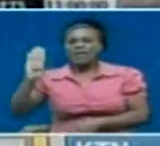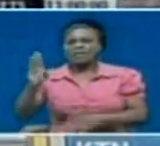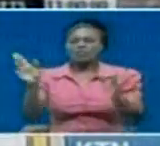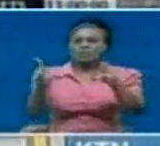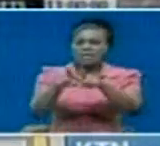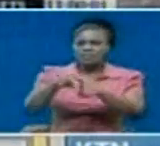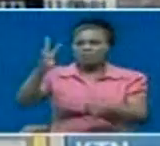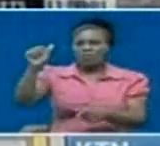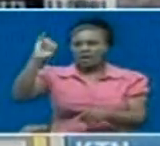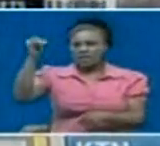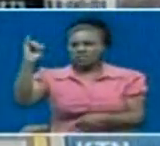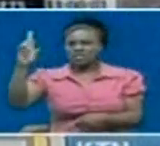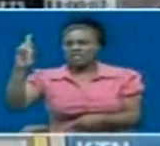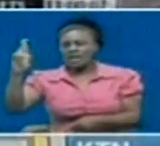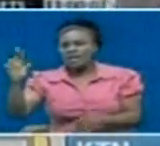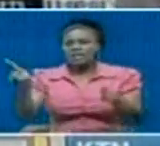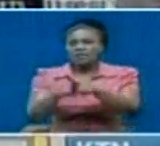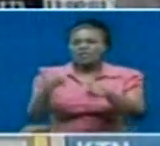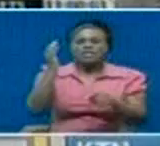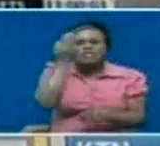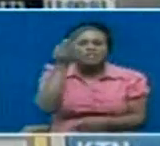Wajir, Marsabit, Isiolo,